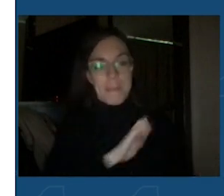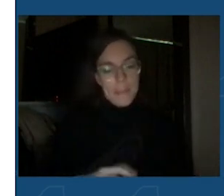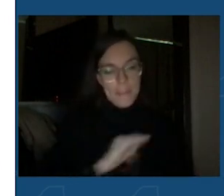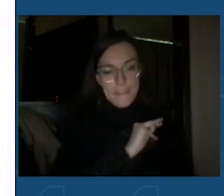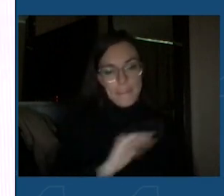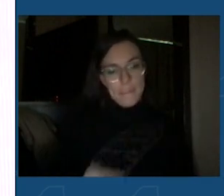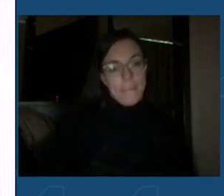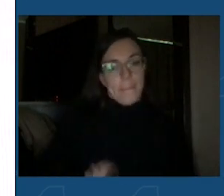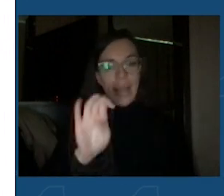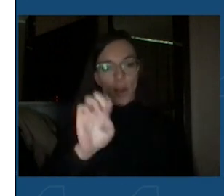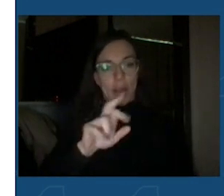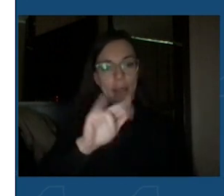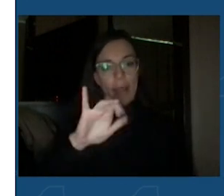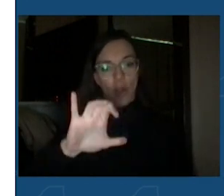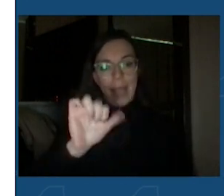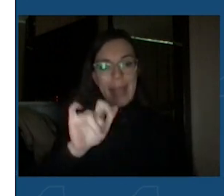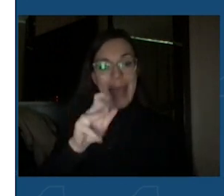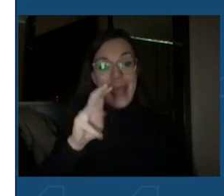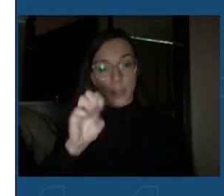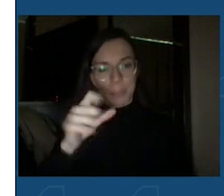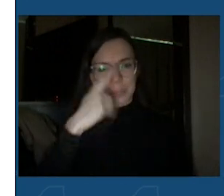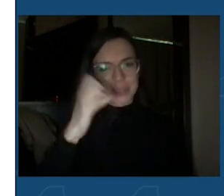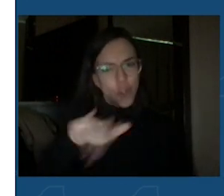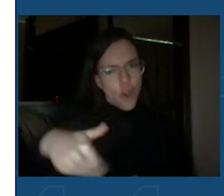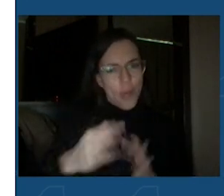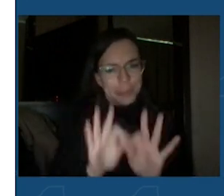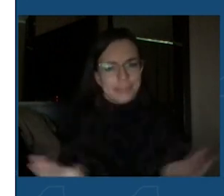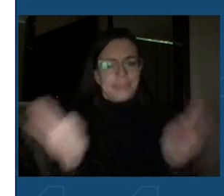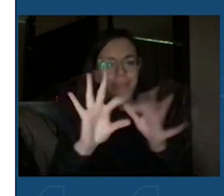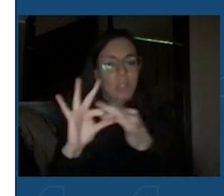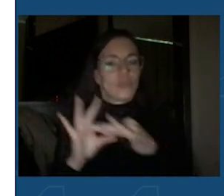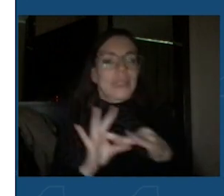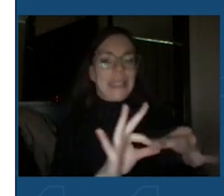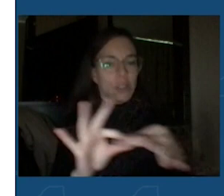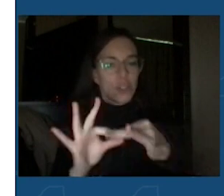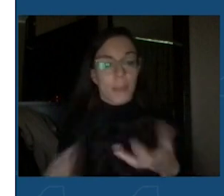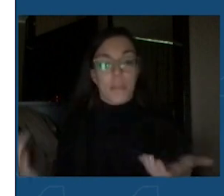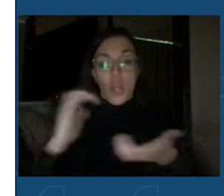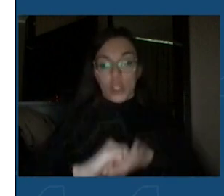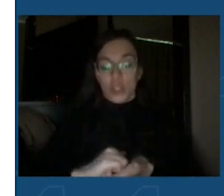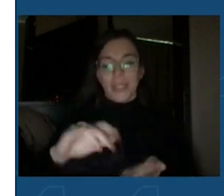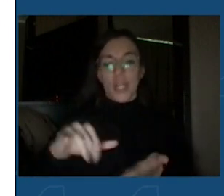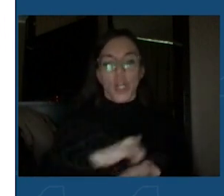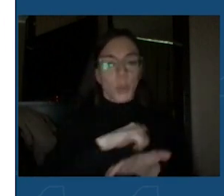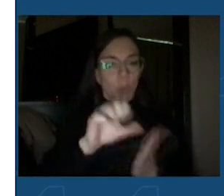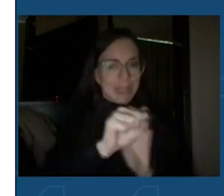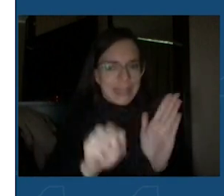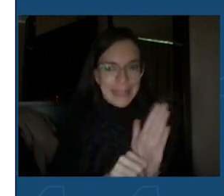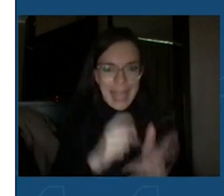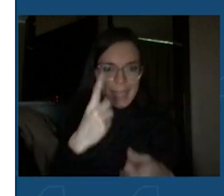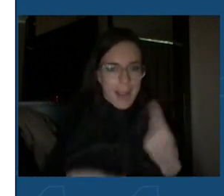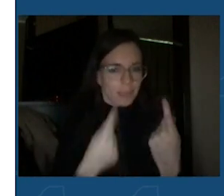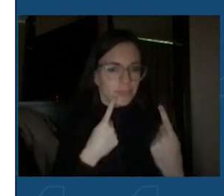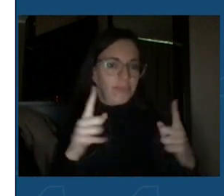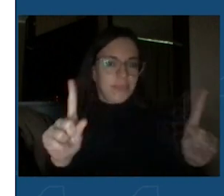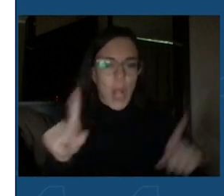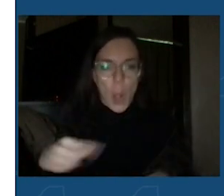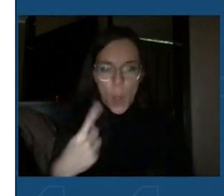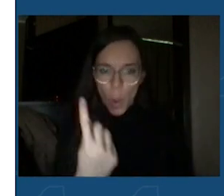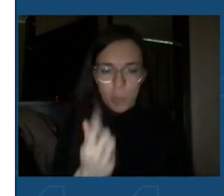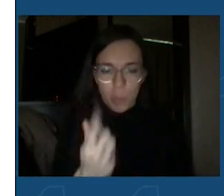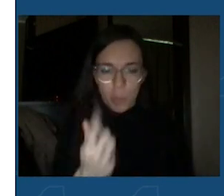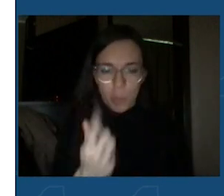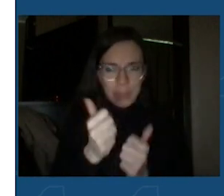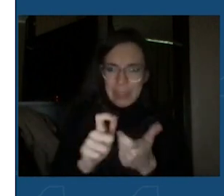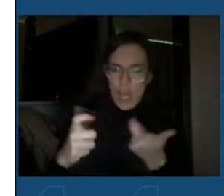because this is all about relationships and partnerships. The New York State cannot go it alone. Most of the large buildings we're talking